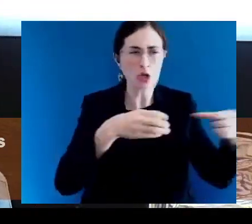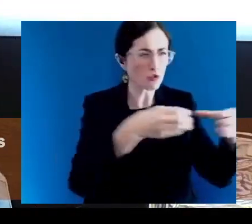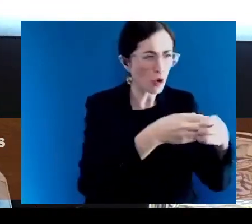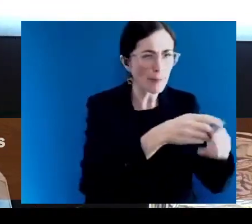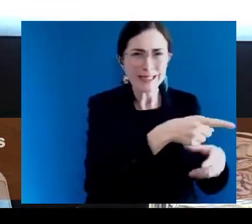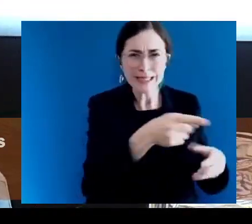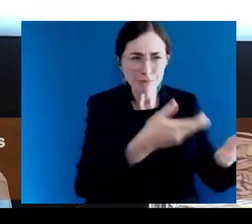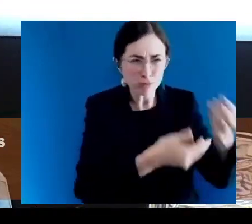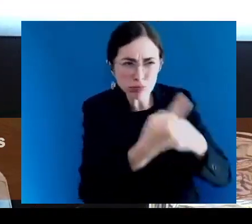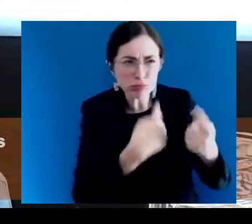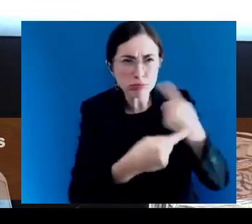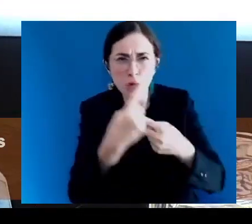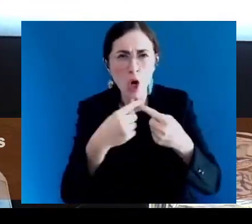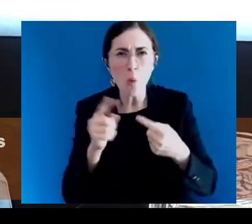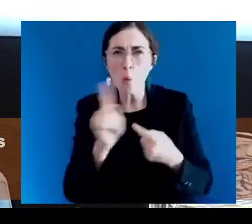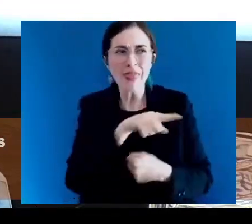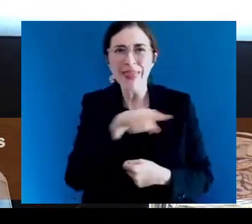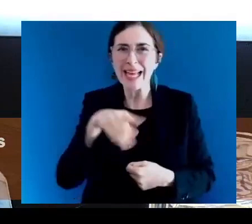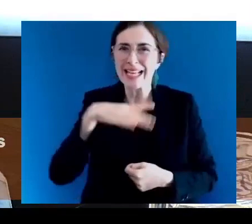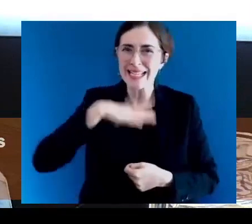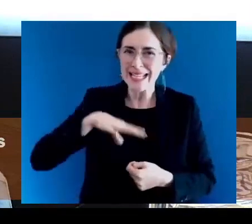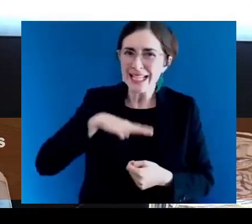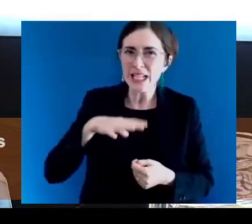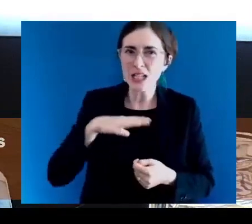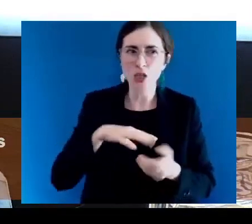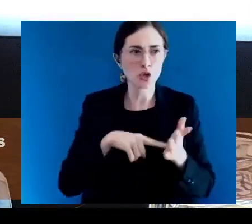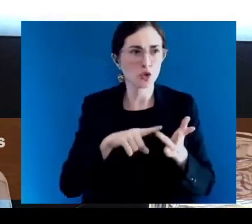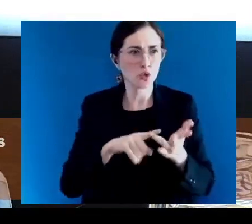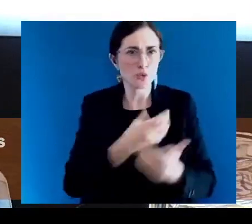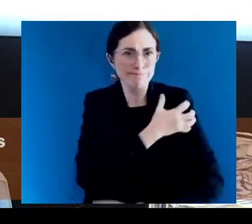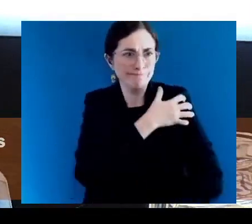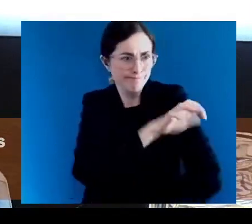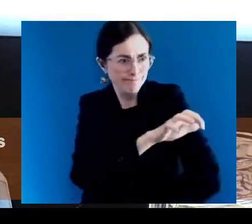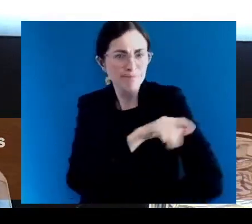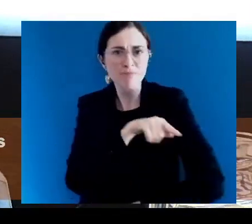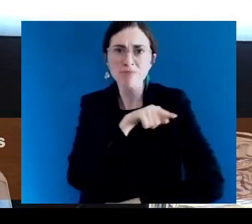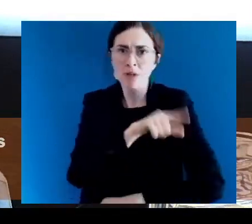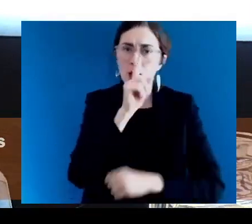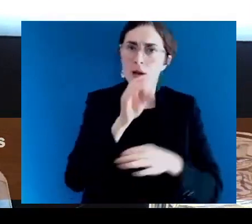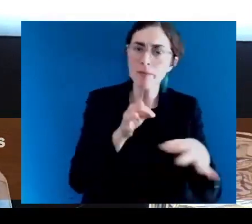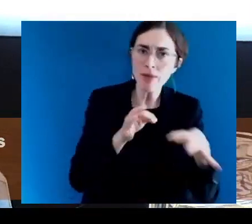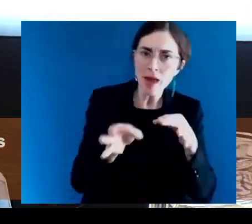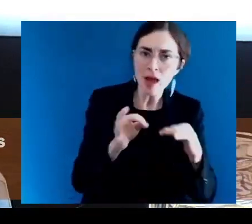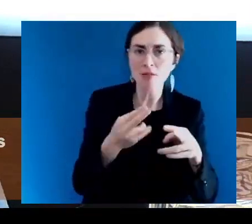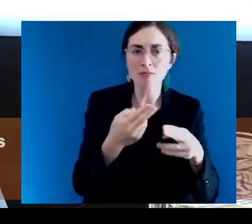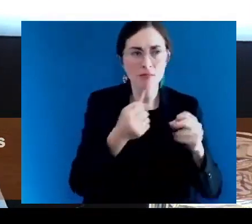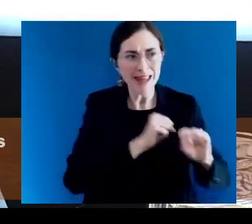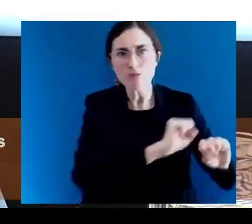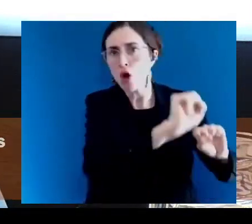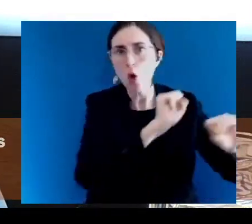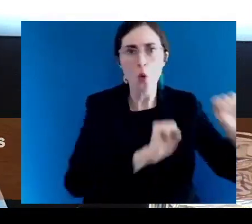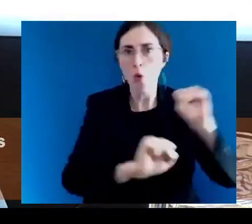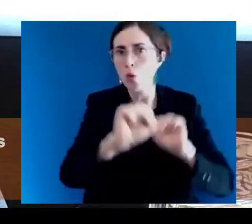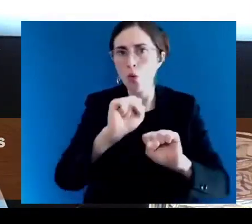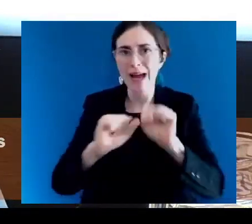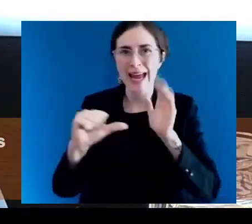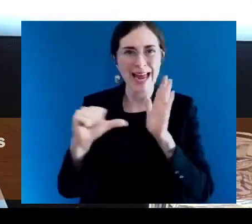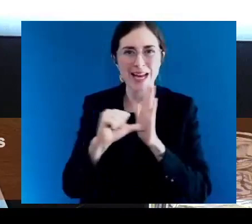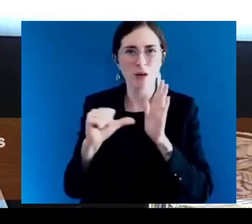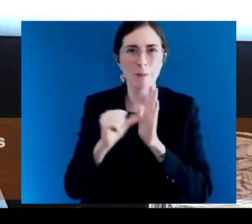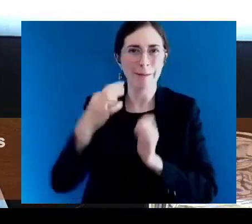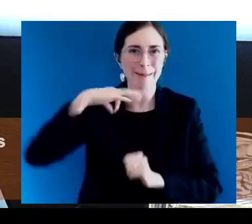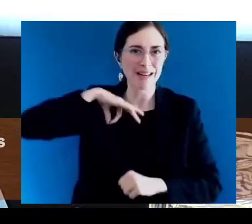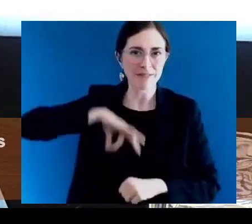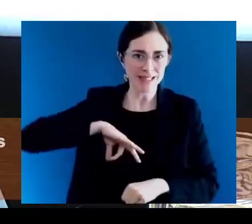to equip them to be able to plan for their own economic benefits that could be derived